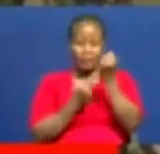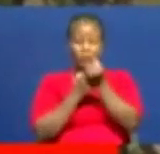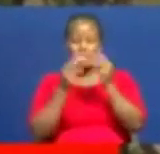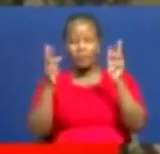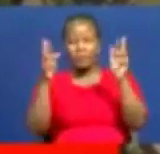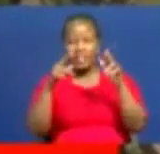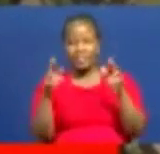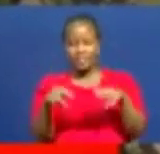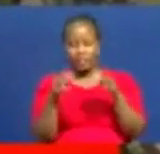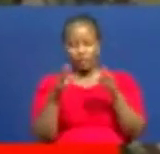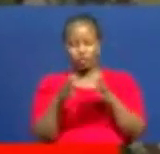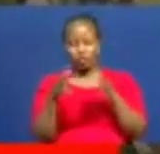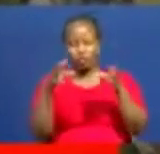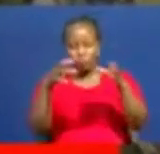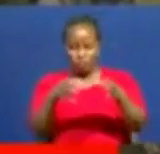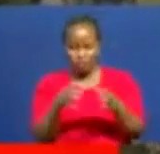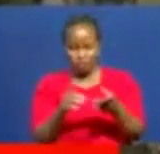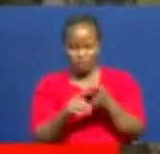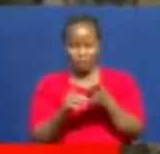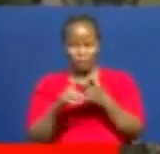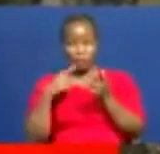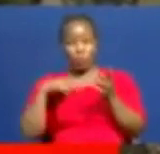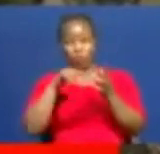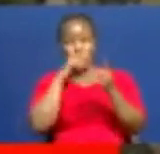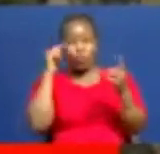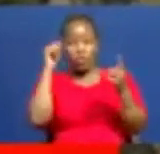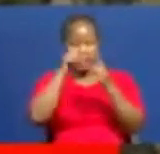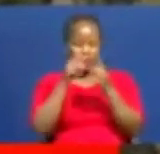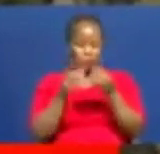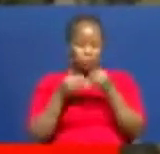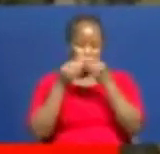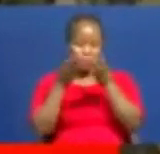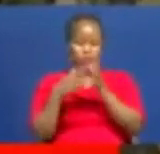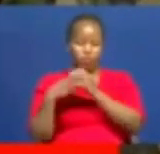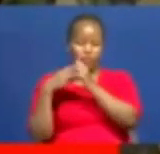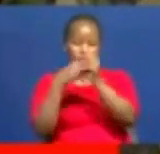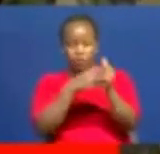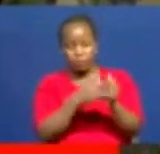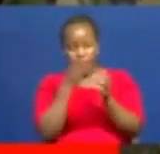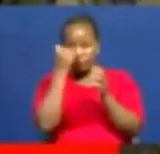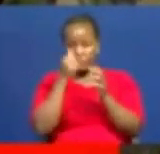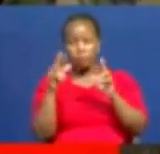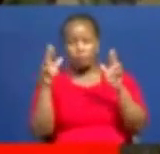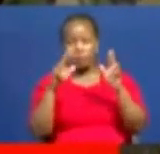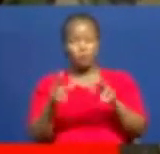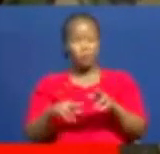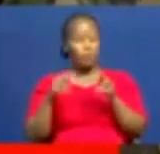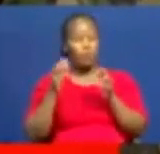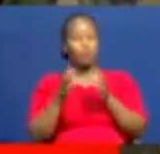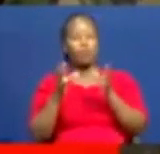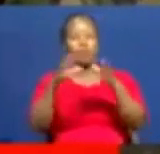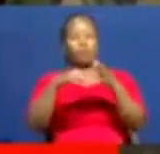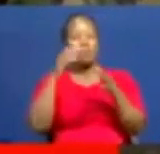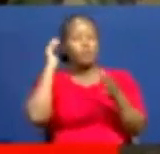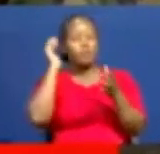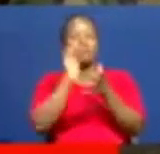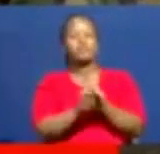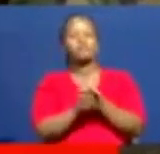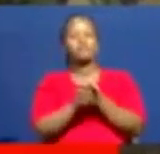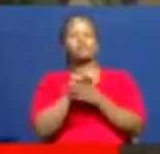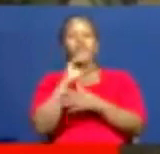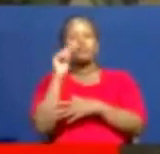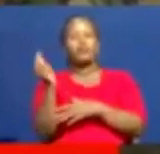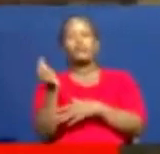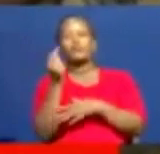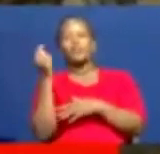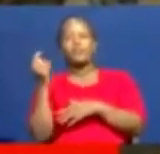community. Our place is to provide leadership, because the international community believes that Kenya has